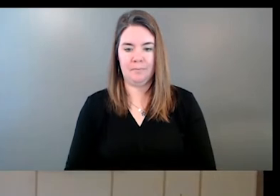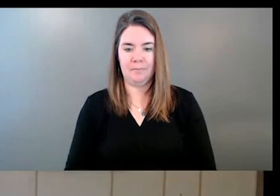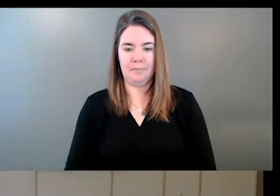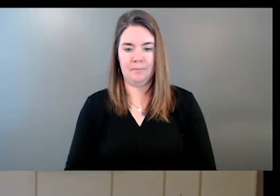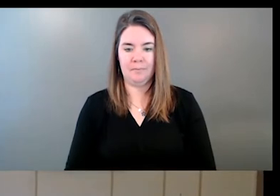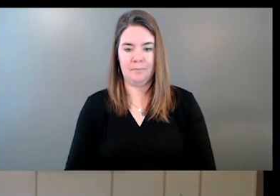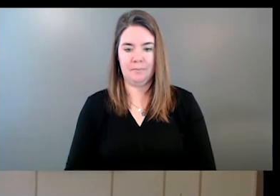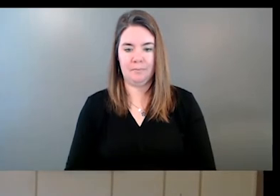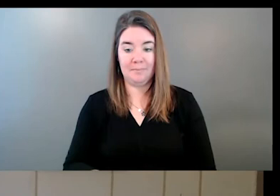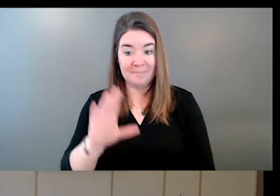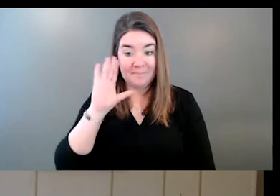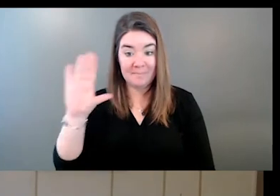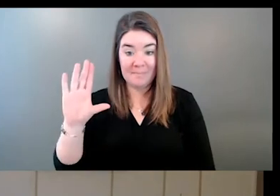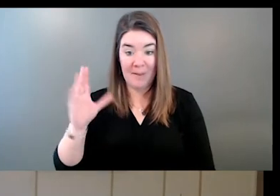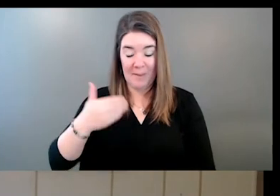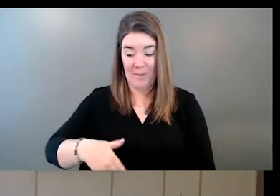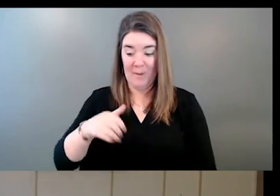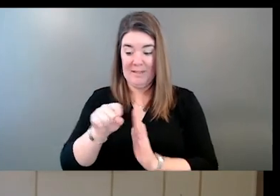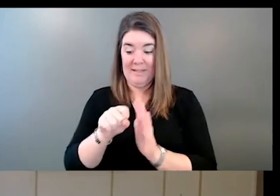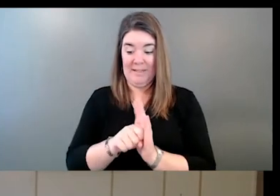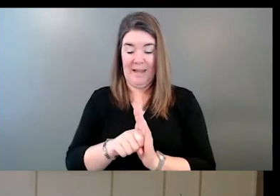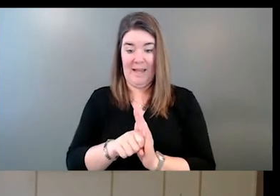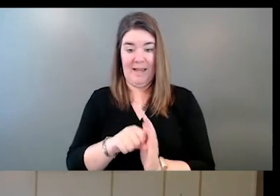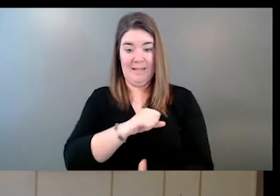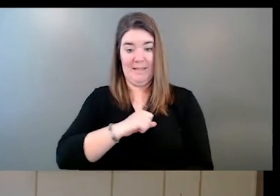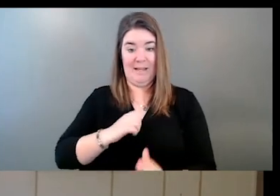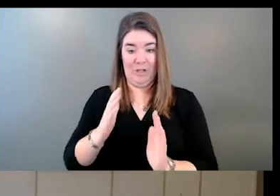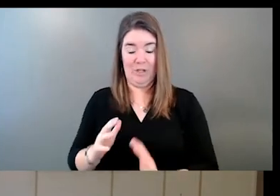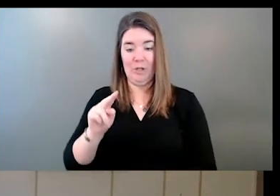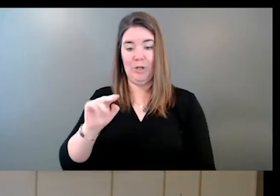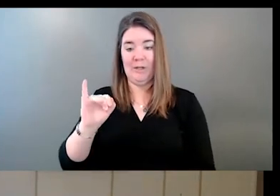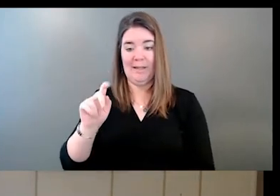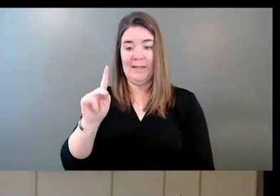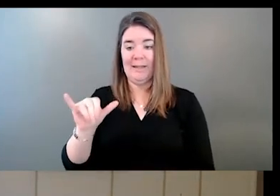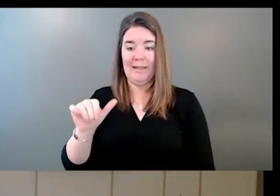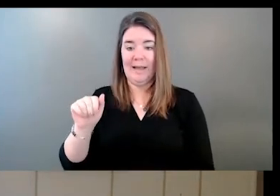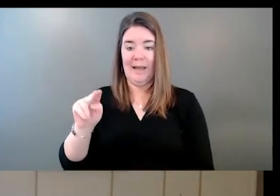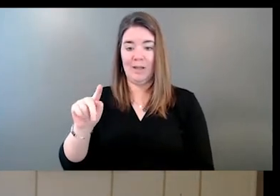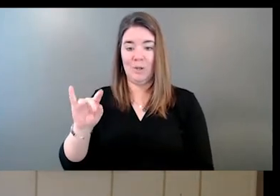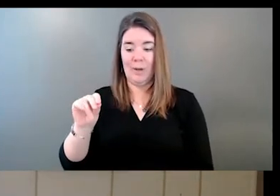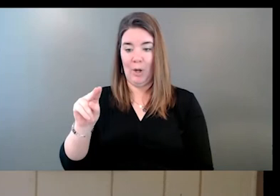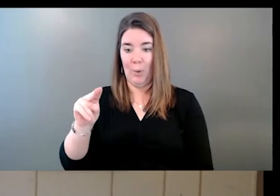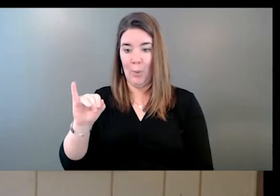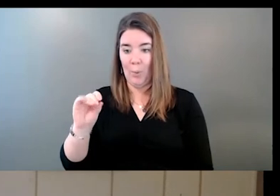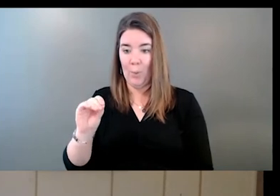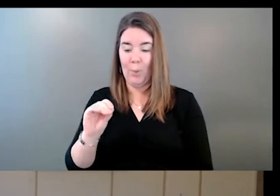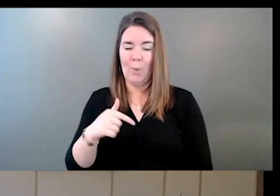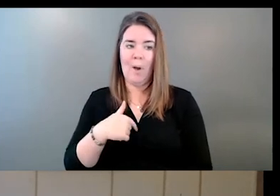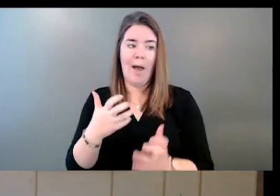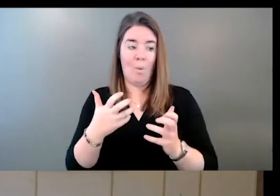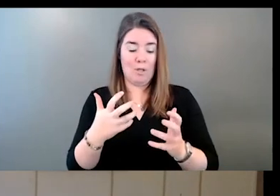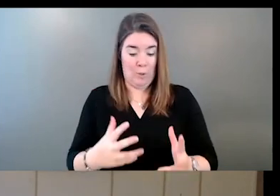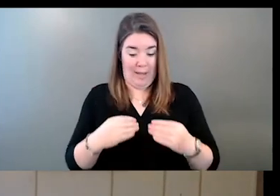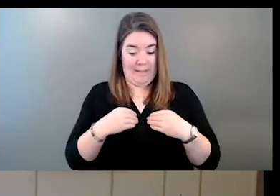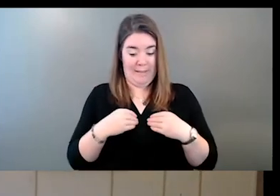Hi, this is State Senator and Assistant Minority Leader Nickie Antonio. I want to accept